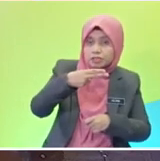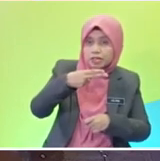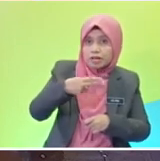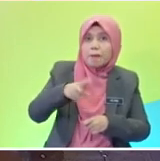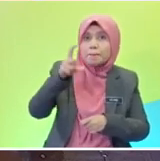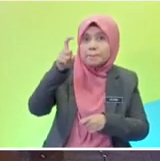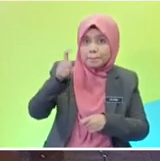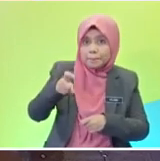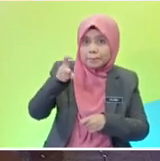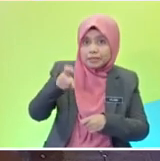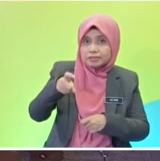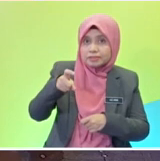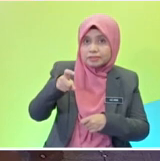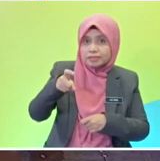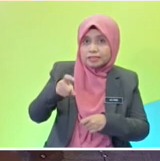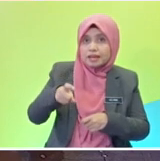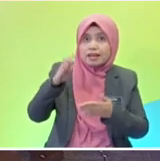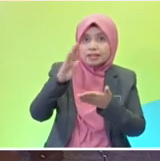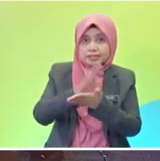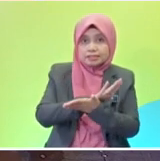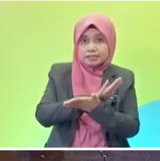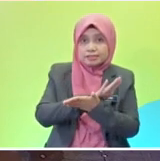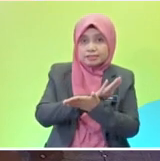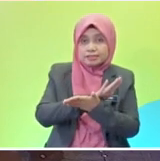sure the paper is...